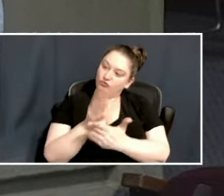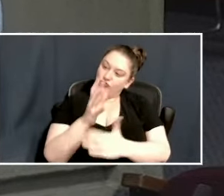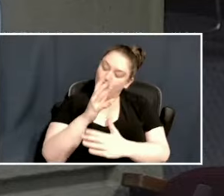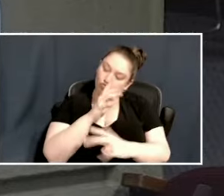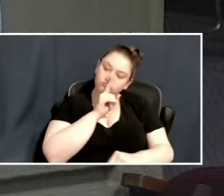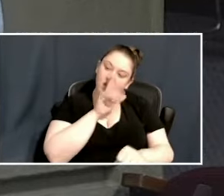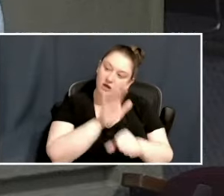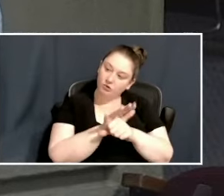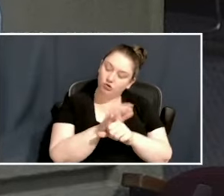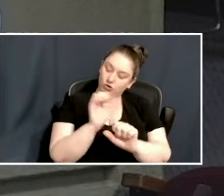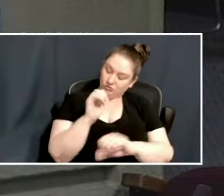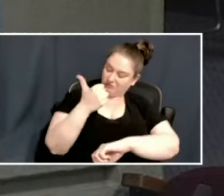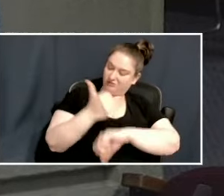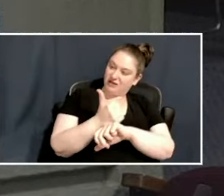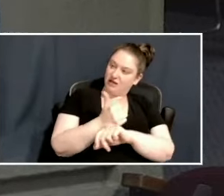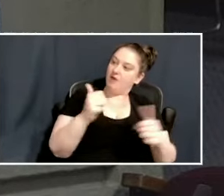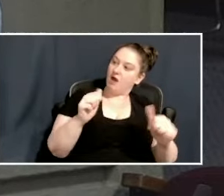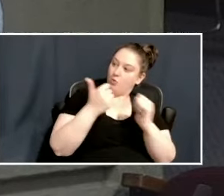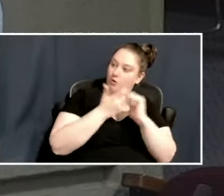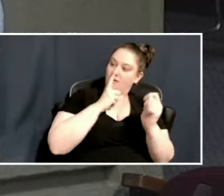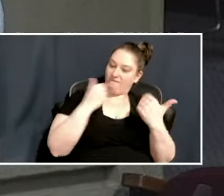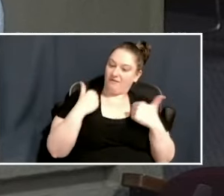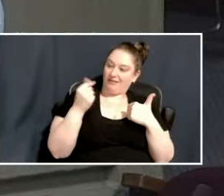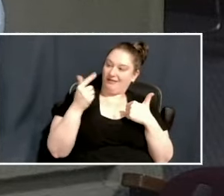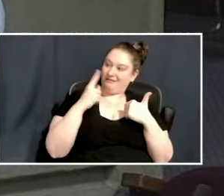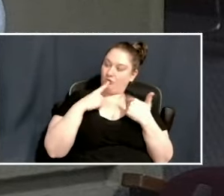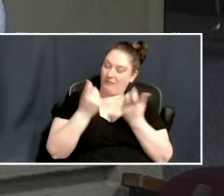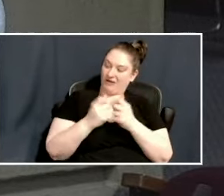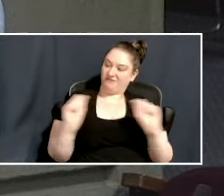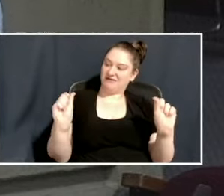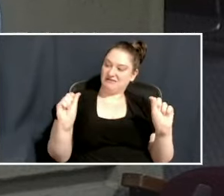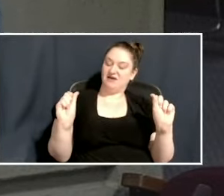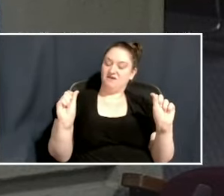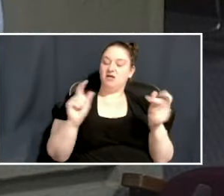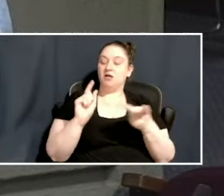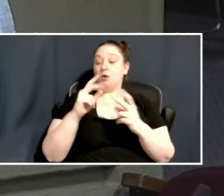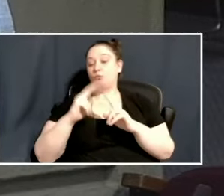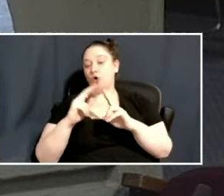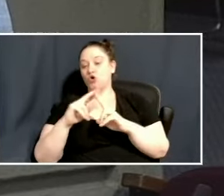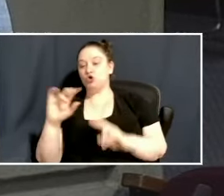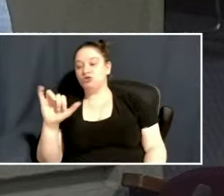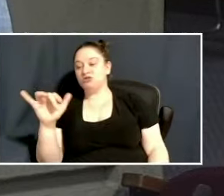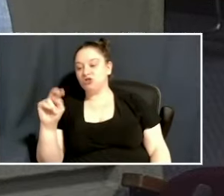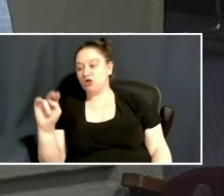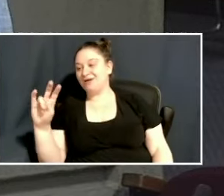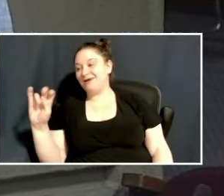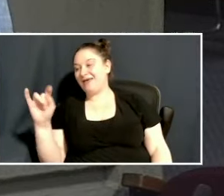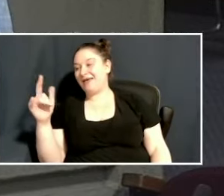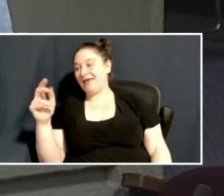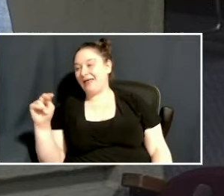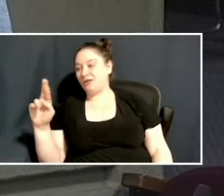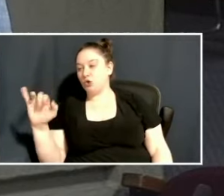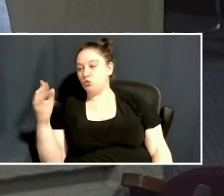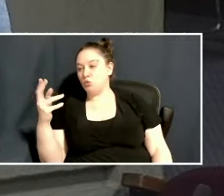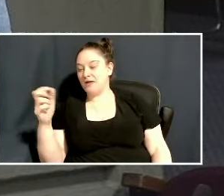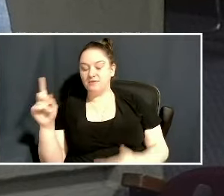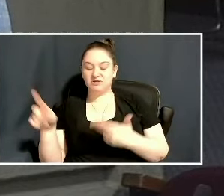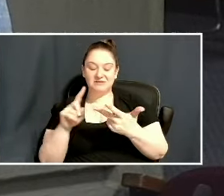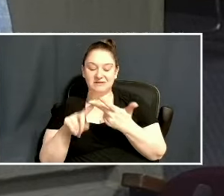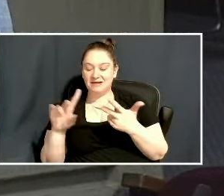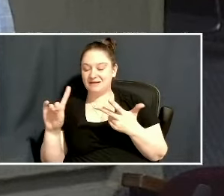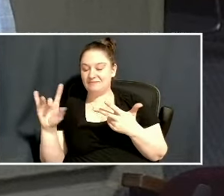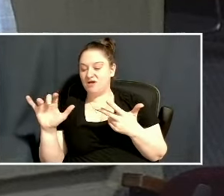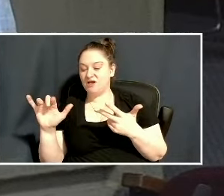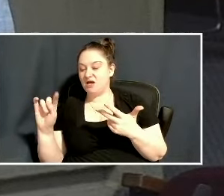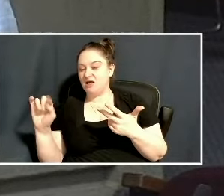to have a bit of a safety net. Our partners Kirk Sund, Alan Rasmussen, and Doug Brenzier, we appreciate their